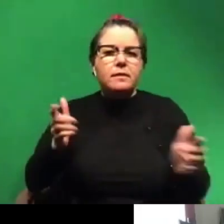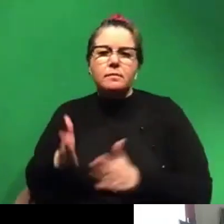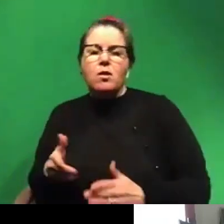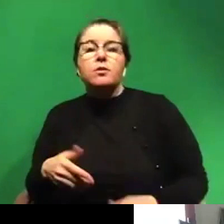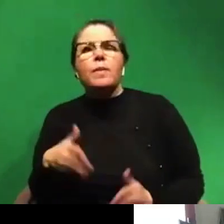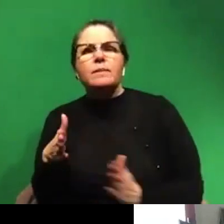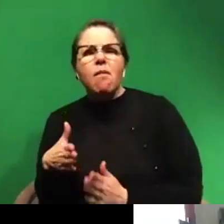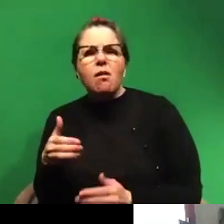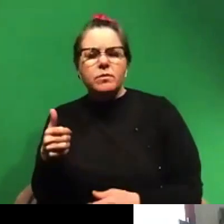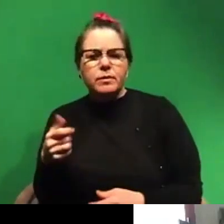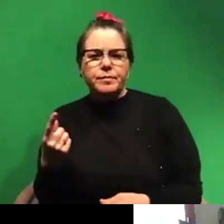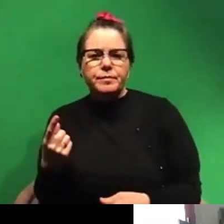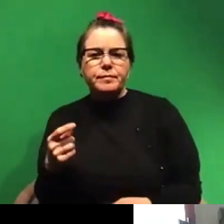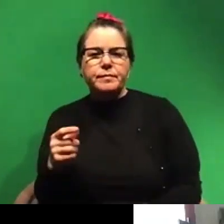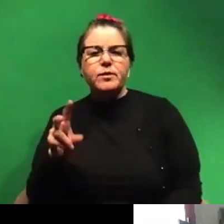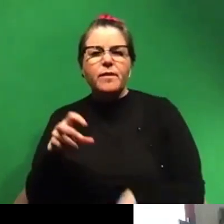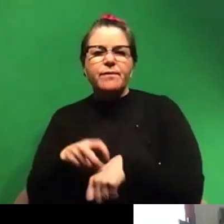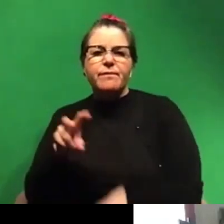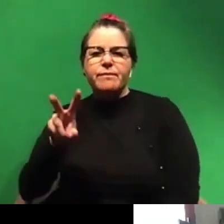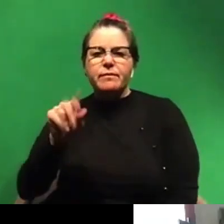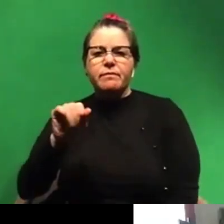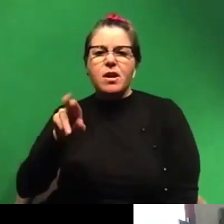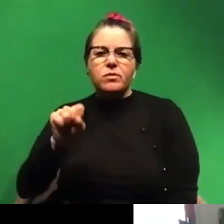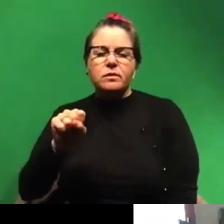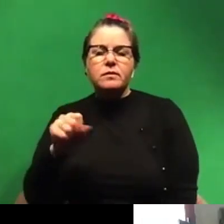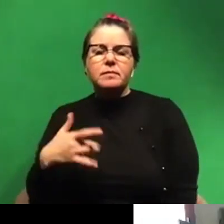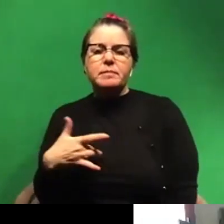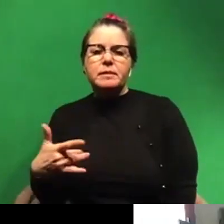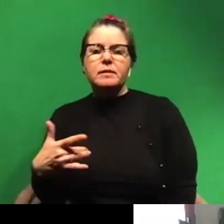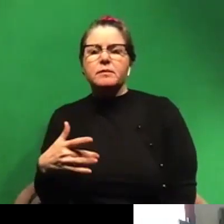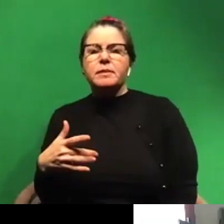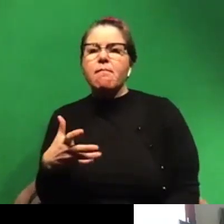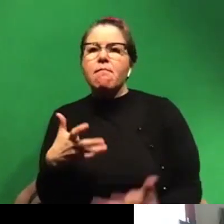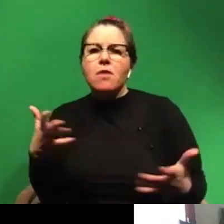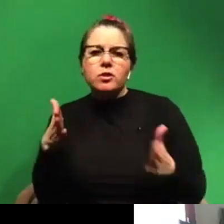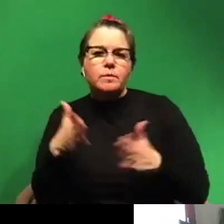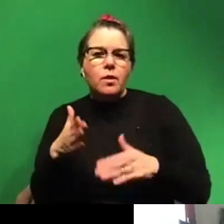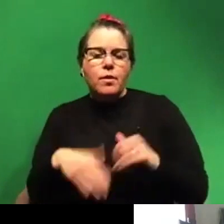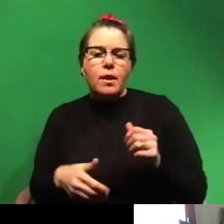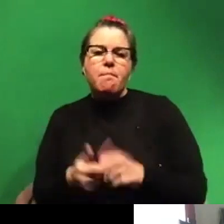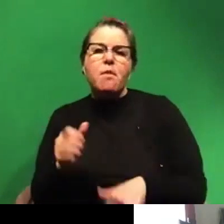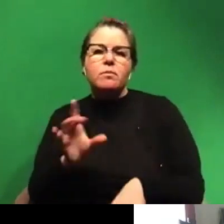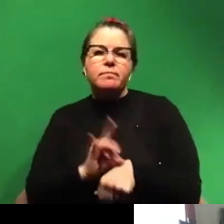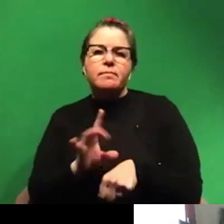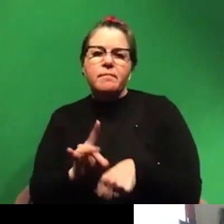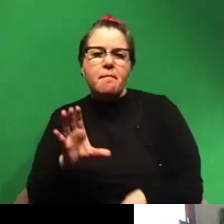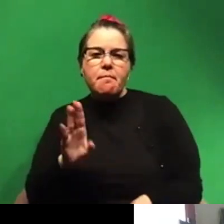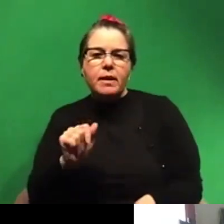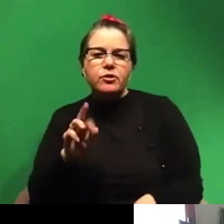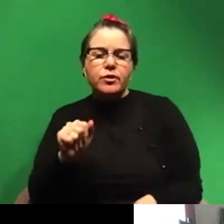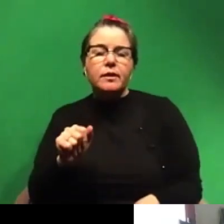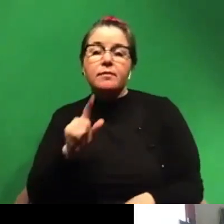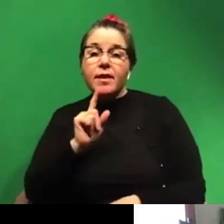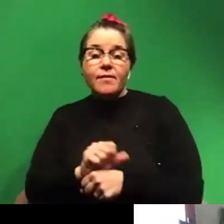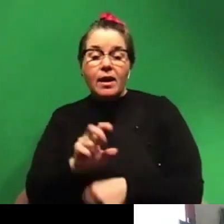So the smallest would be virus. The viruses tend to be much smaller than most bacteria. And in fact, there are viruses